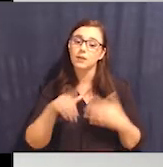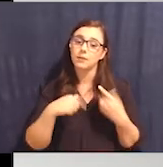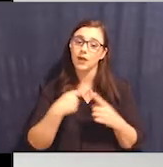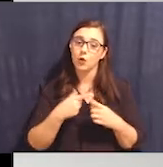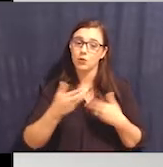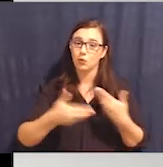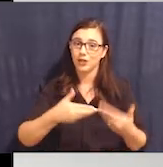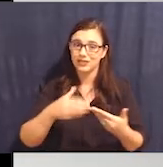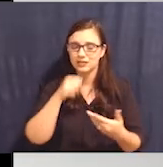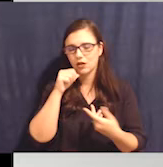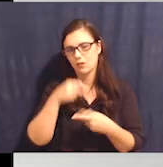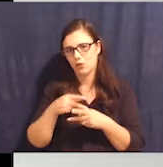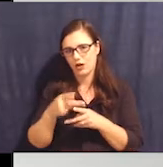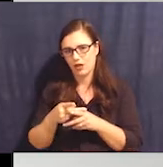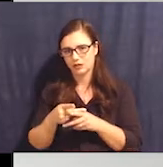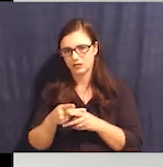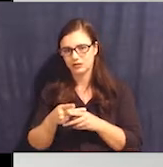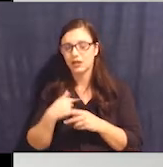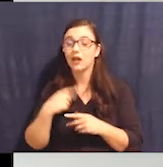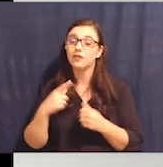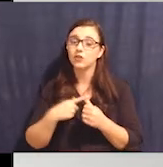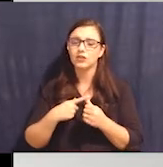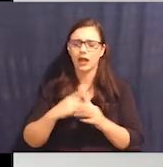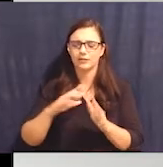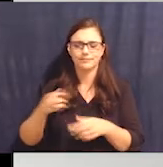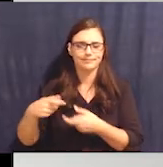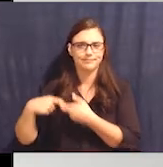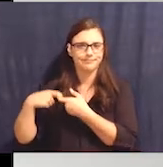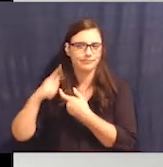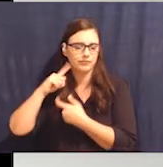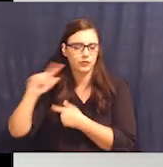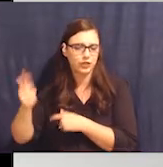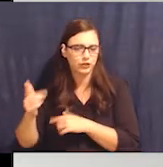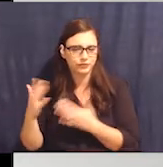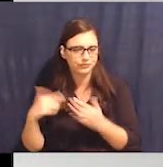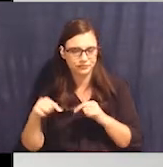I formerly was 35 years in finance. Well, I'll get into that later.